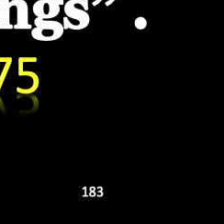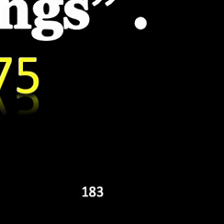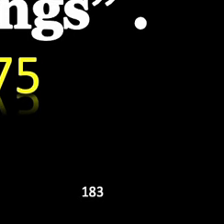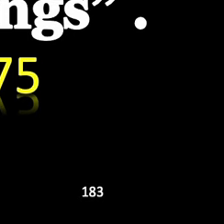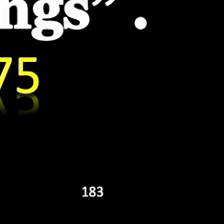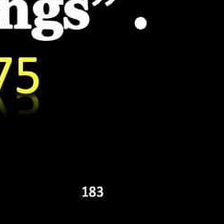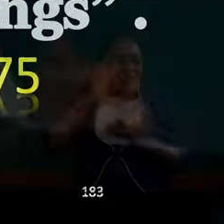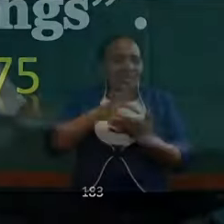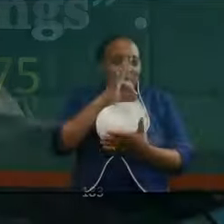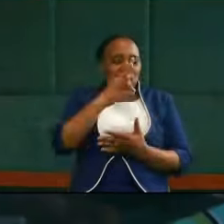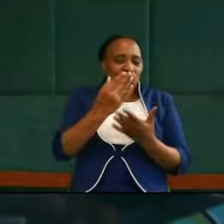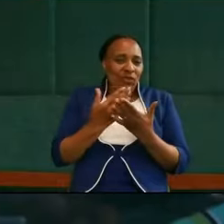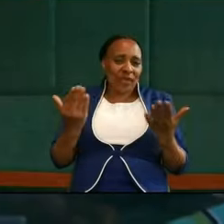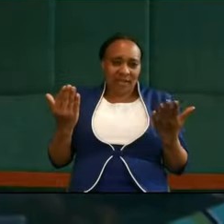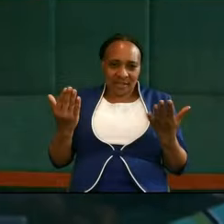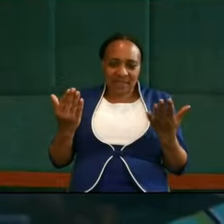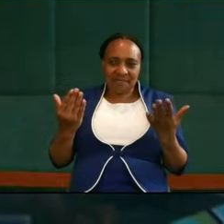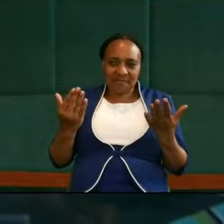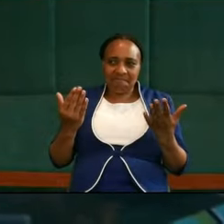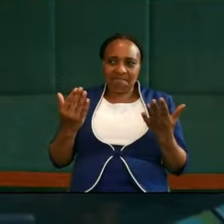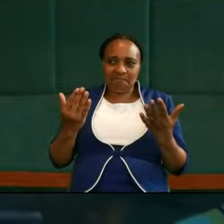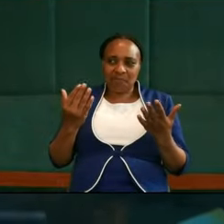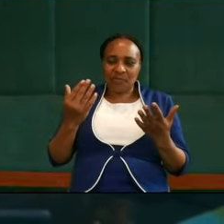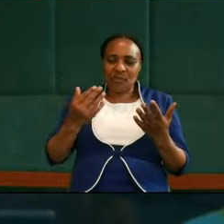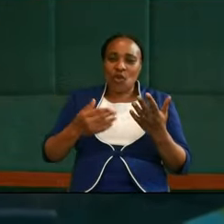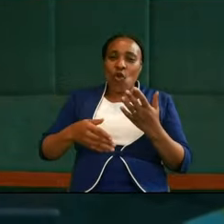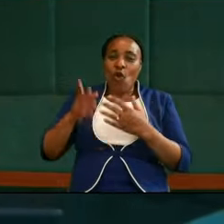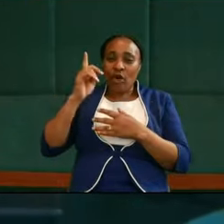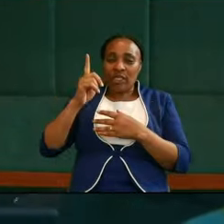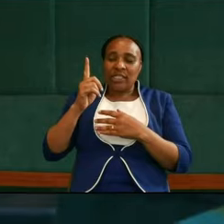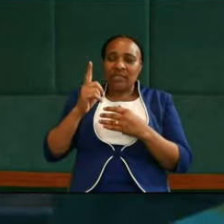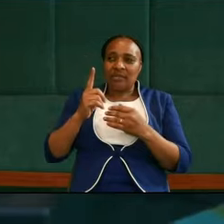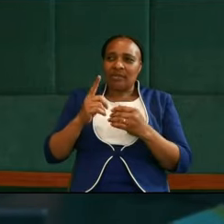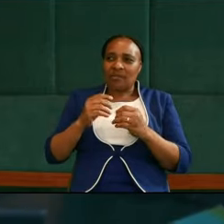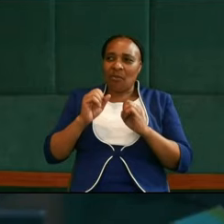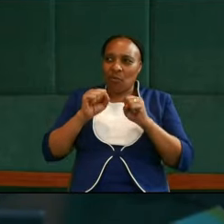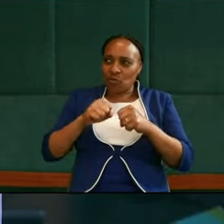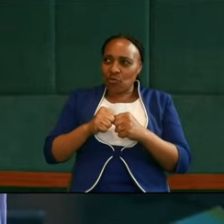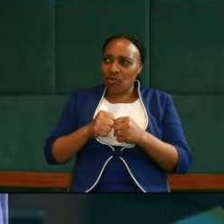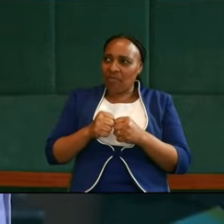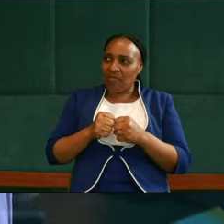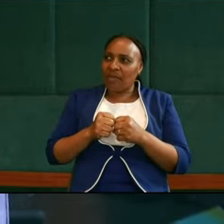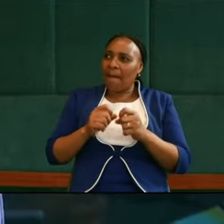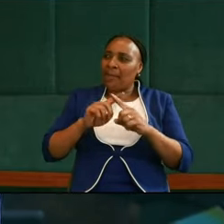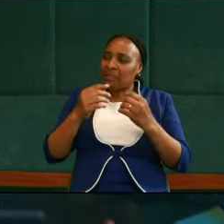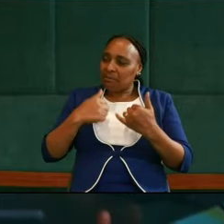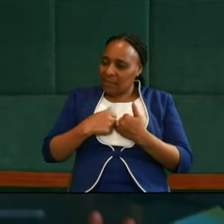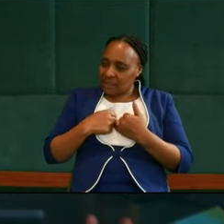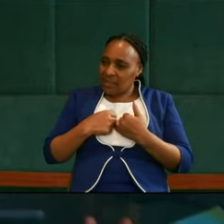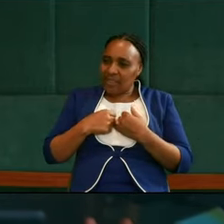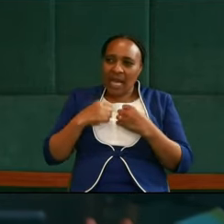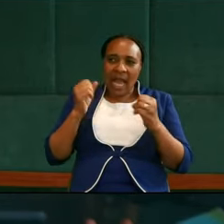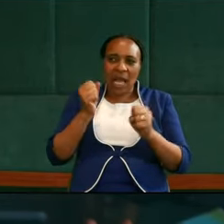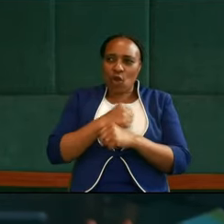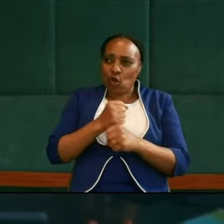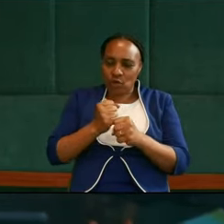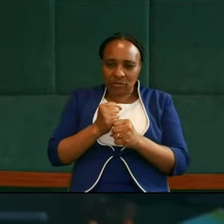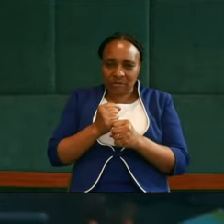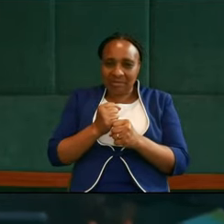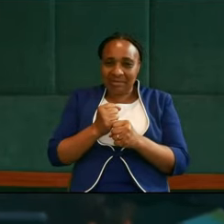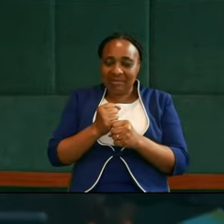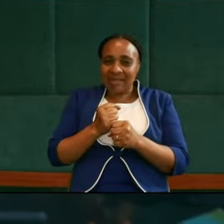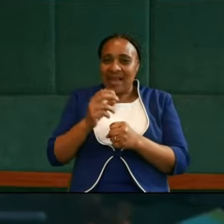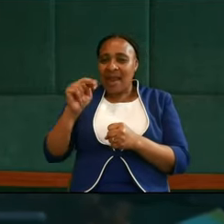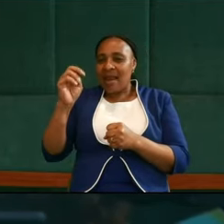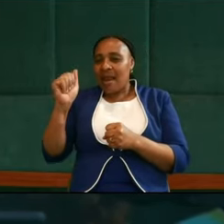understand spiritual things. This day with God, page 75. Now is the time. But I cannot be a Naboth